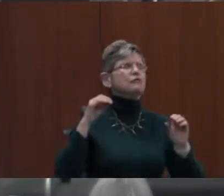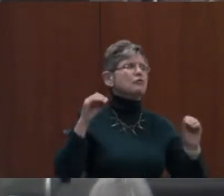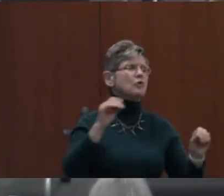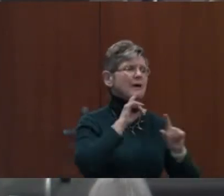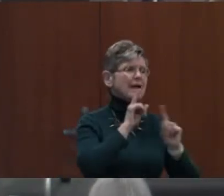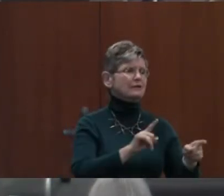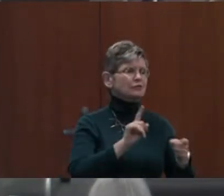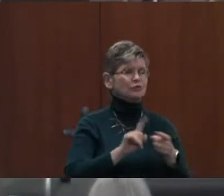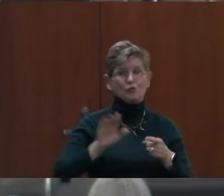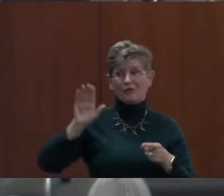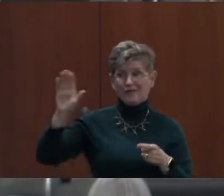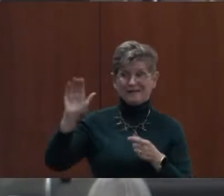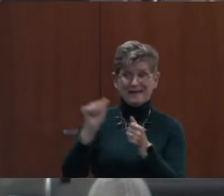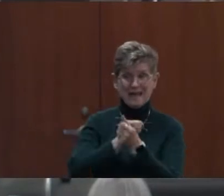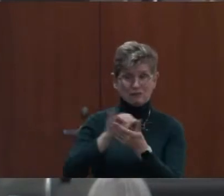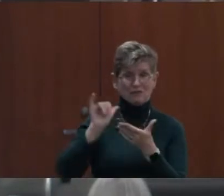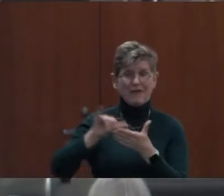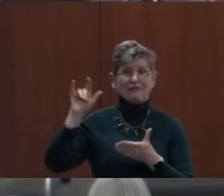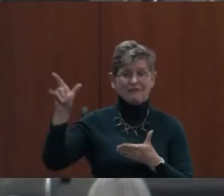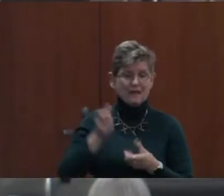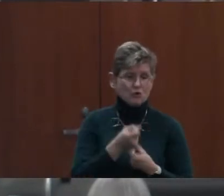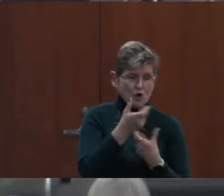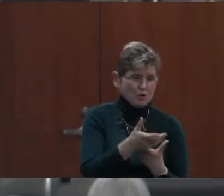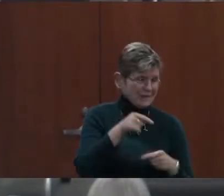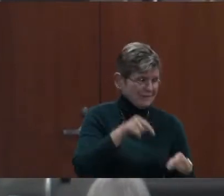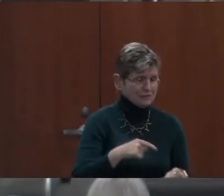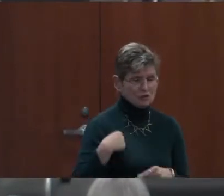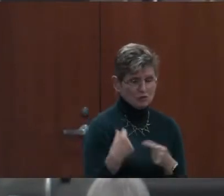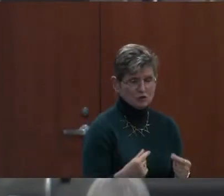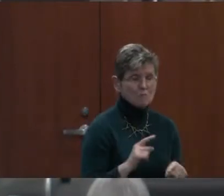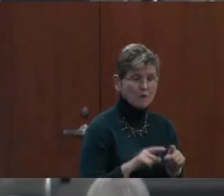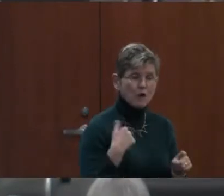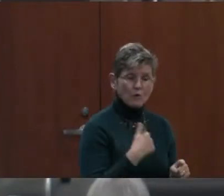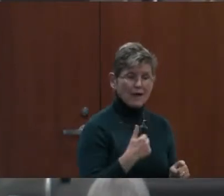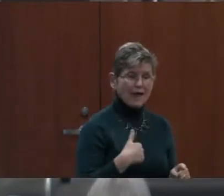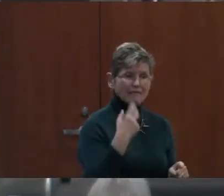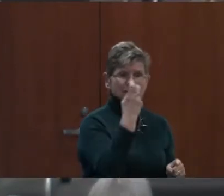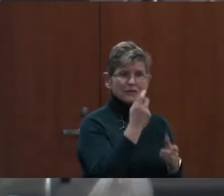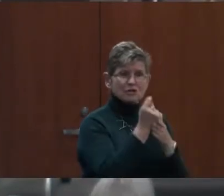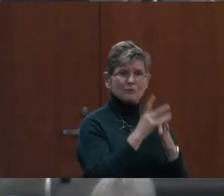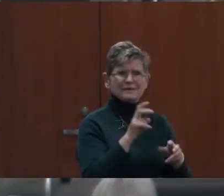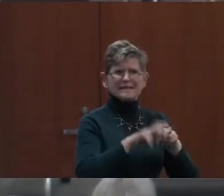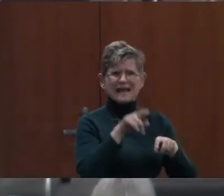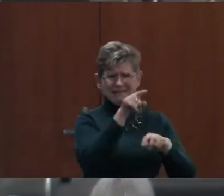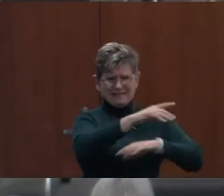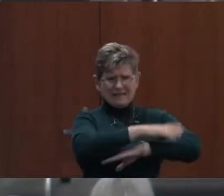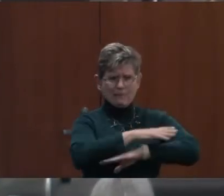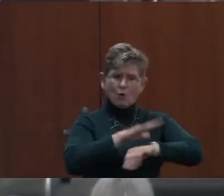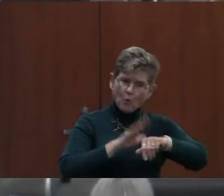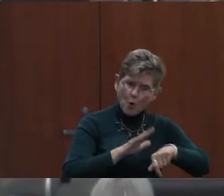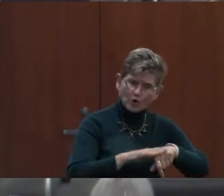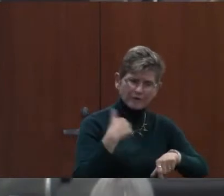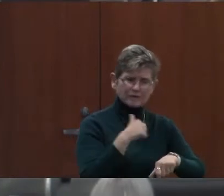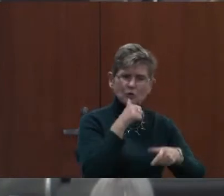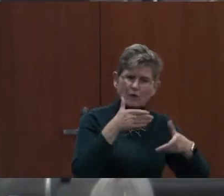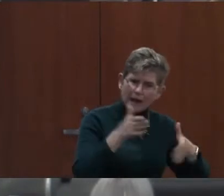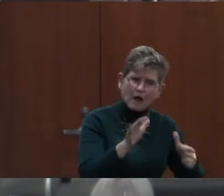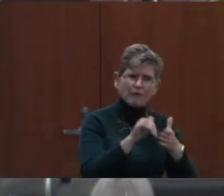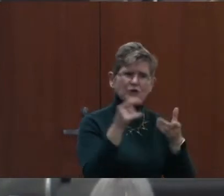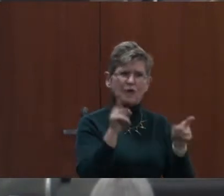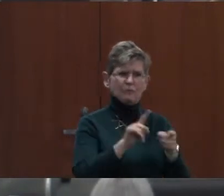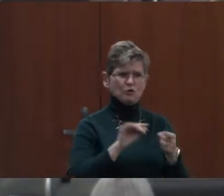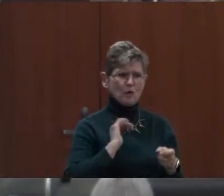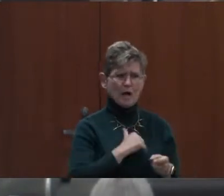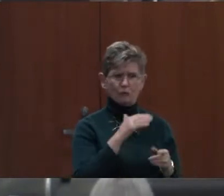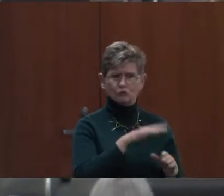damage their guidance has caused an entire generation. But we have a speech therapist who sat right here at this table warning us not to allow that to happen to our children.